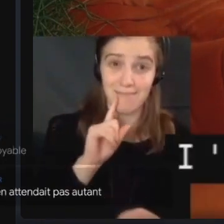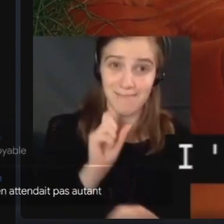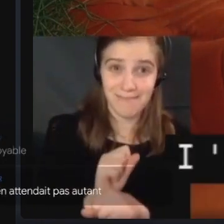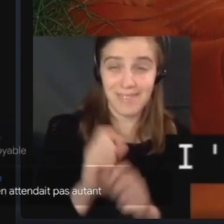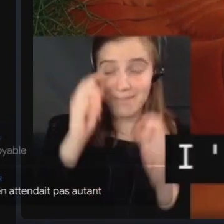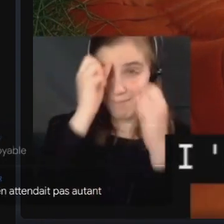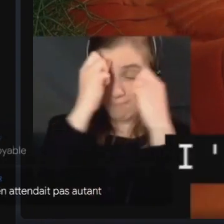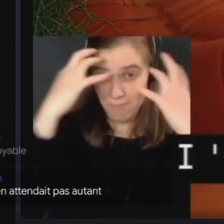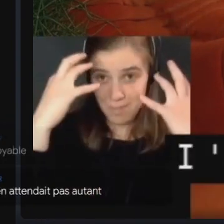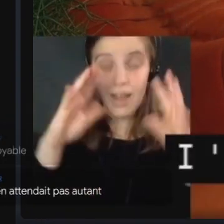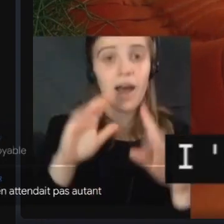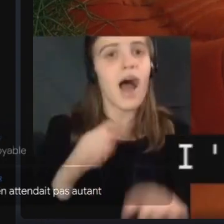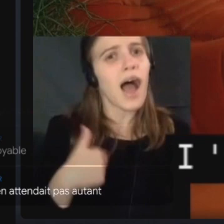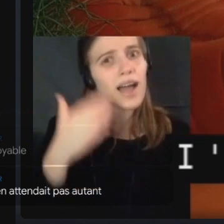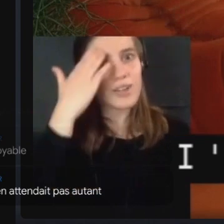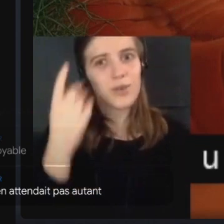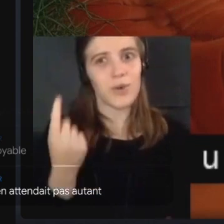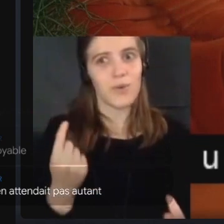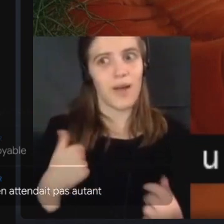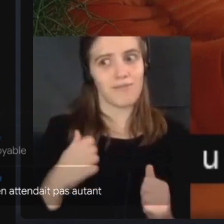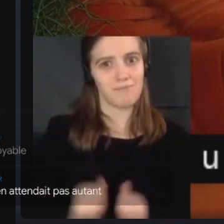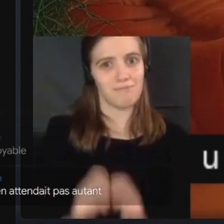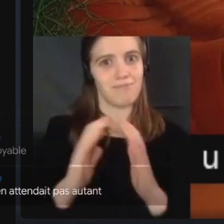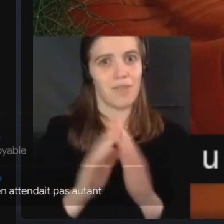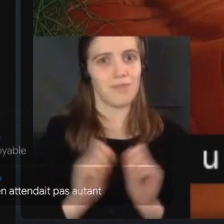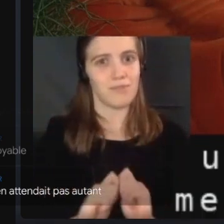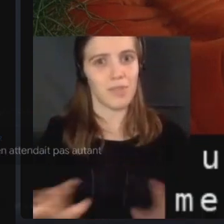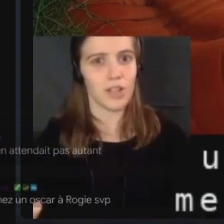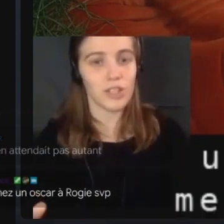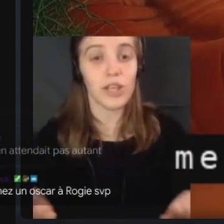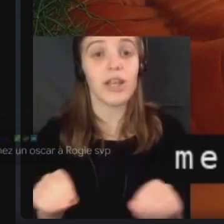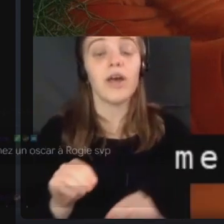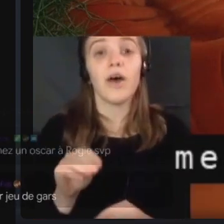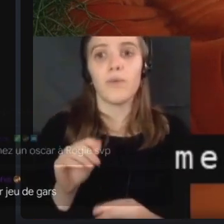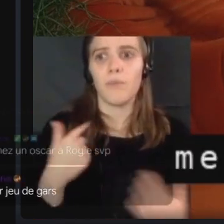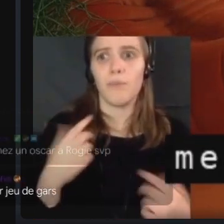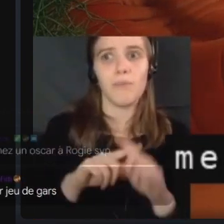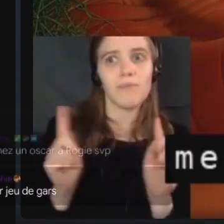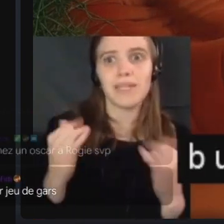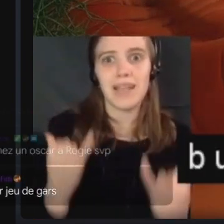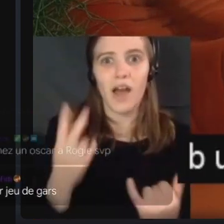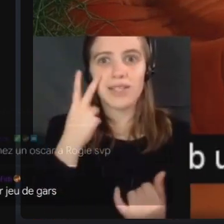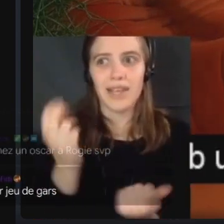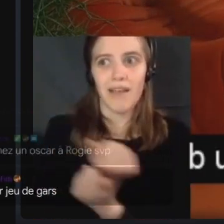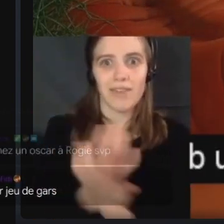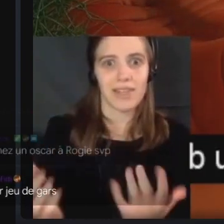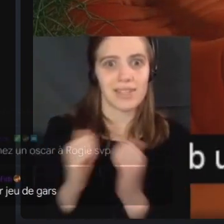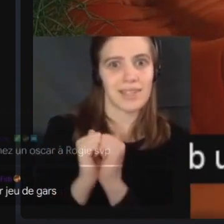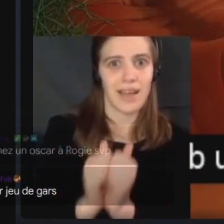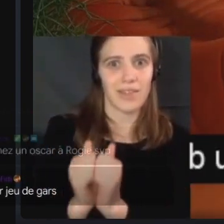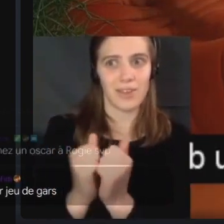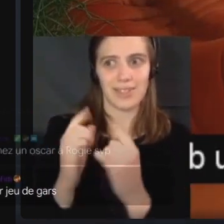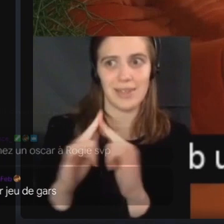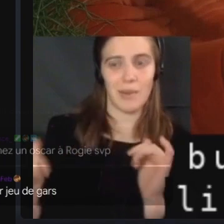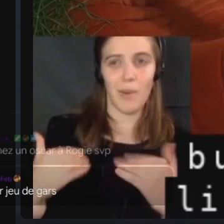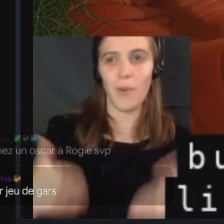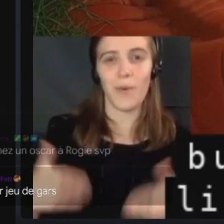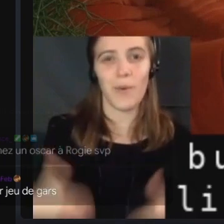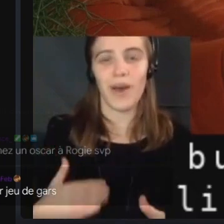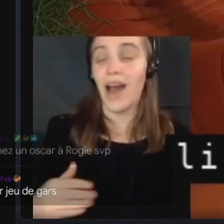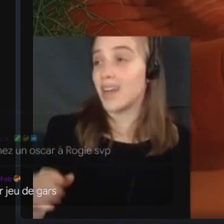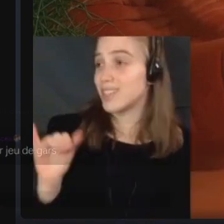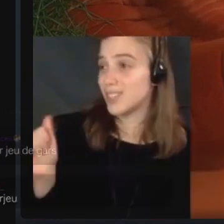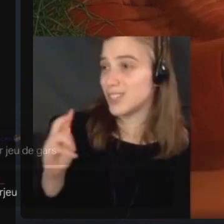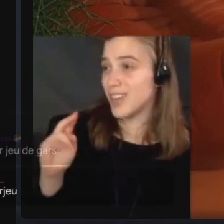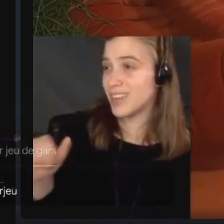was launching. Quel bon acteur. Seeing it all come together like that at once, I'm so jazzed up. And Jenny, I can only imagine how you feel.